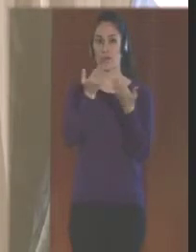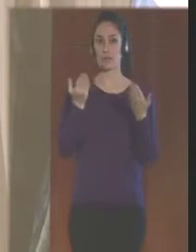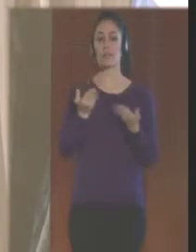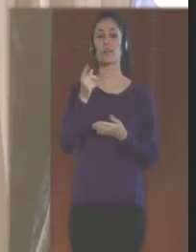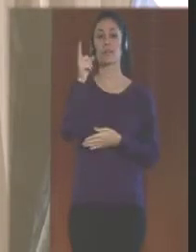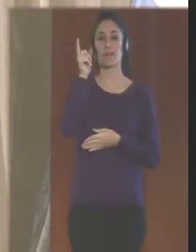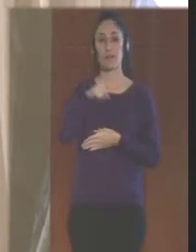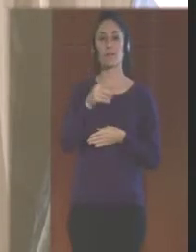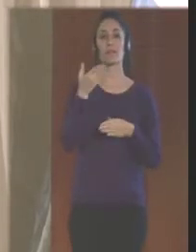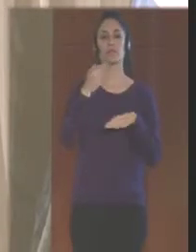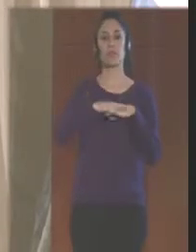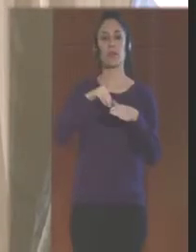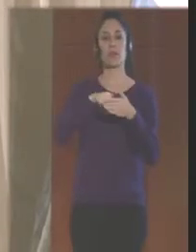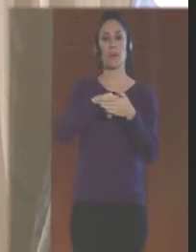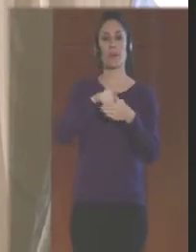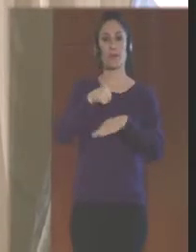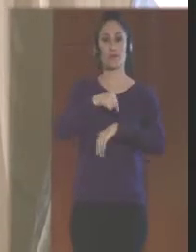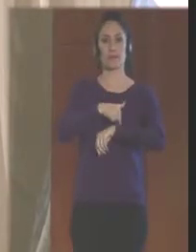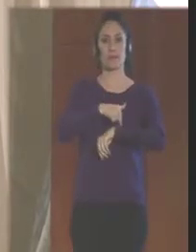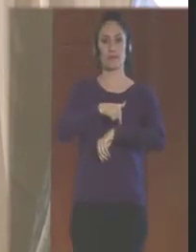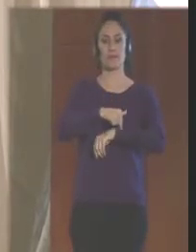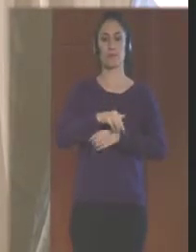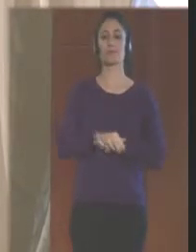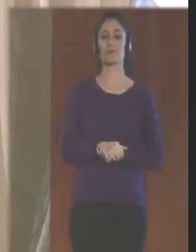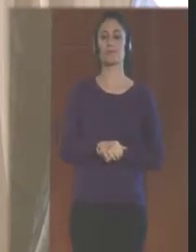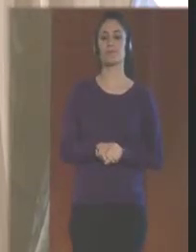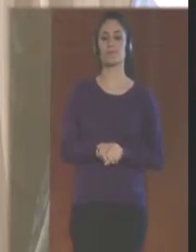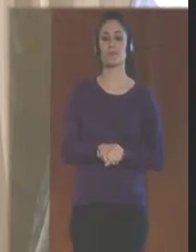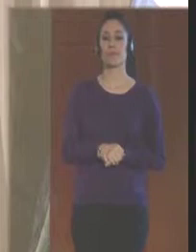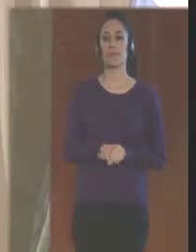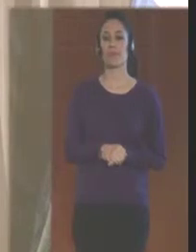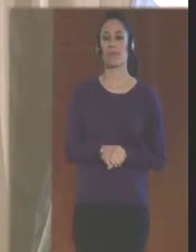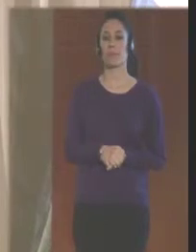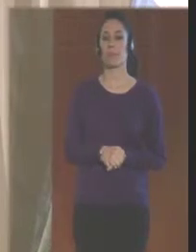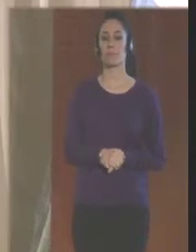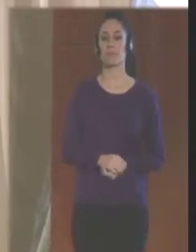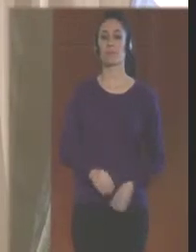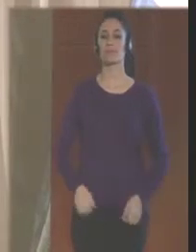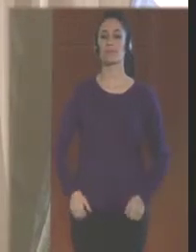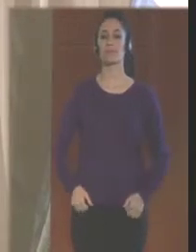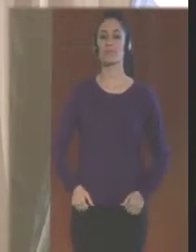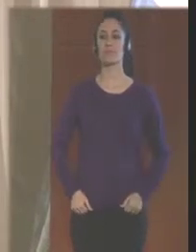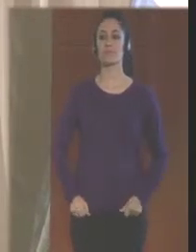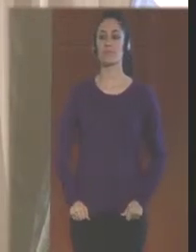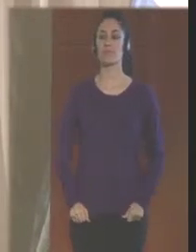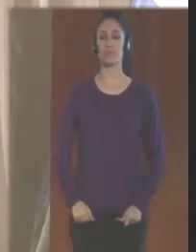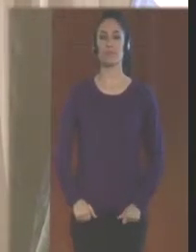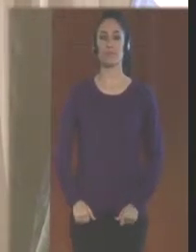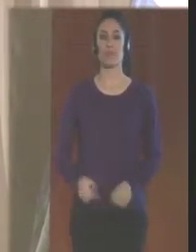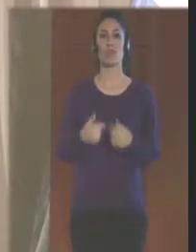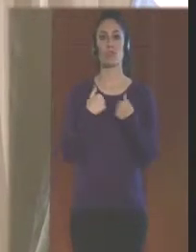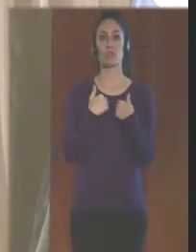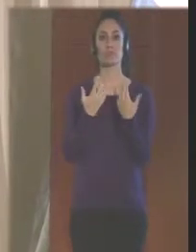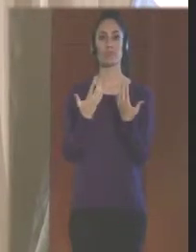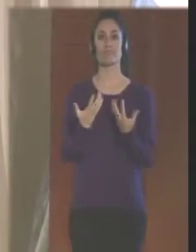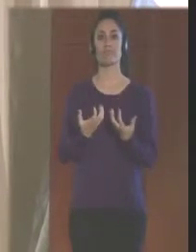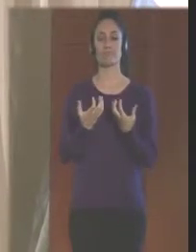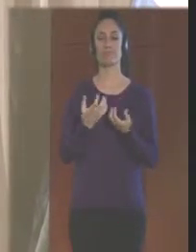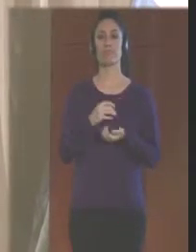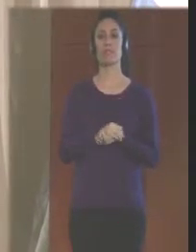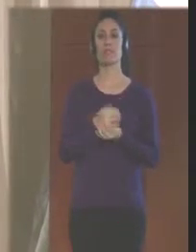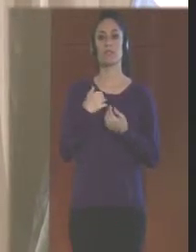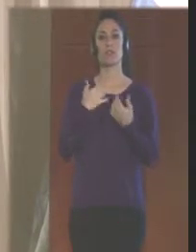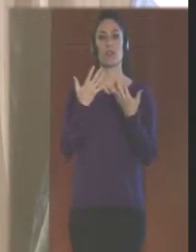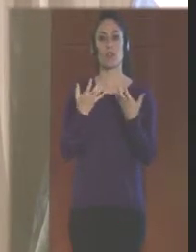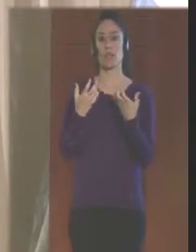will want to bring my presentation to an end, but just